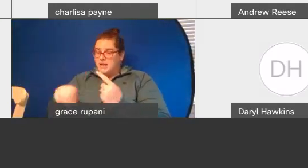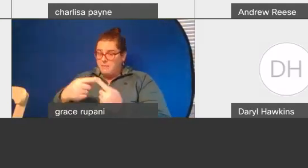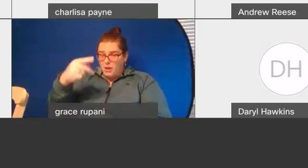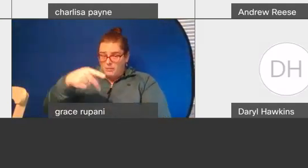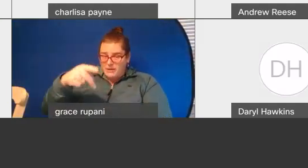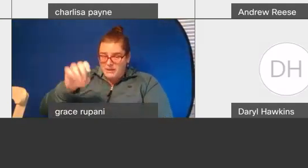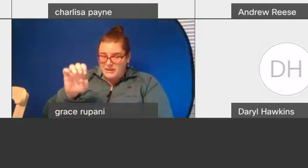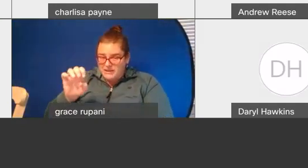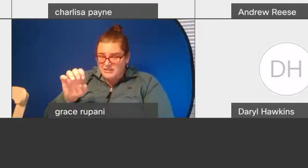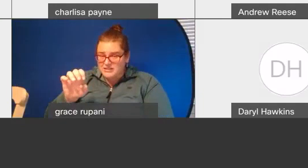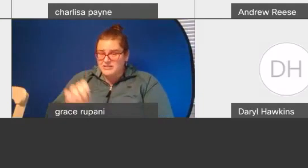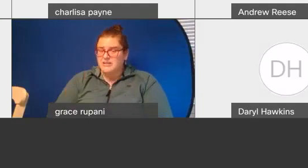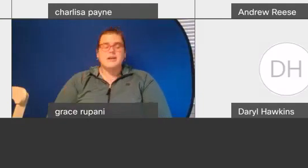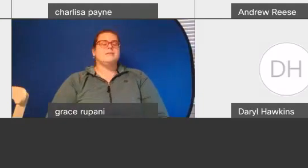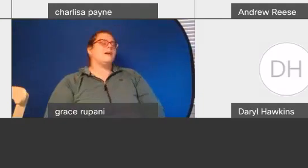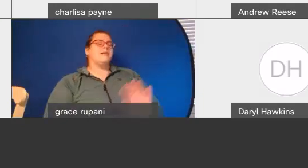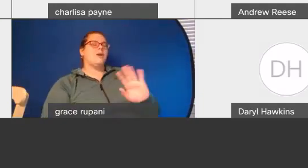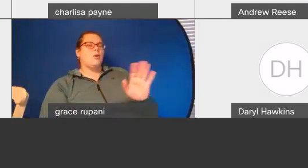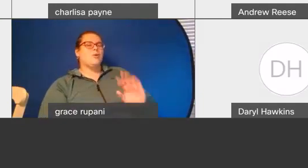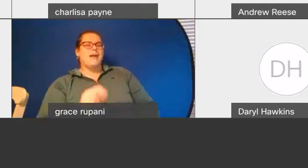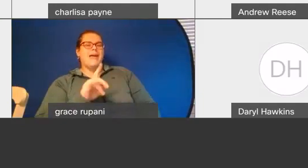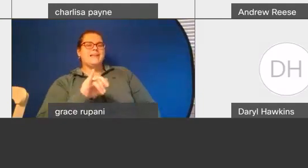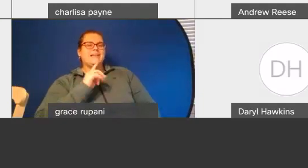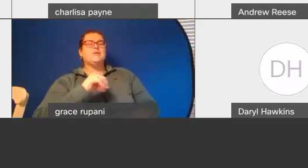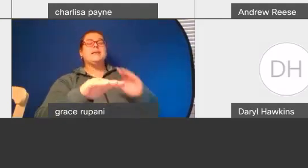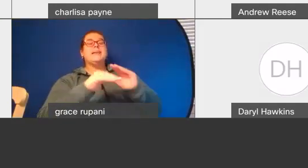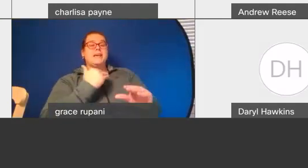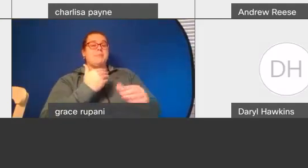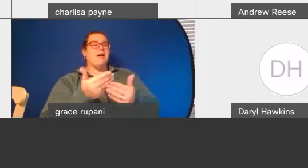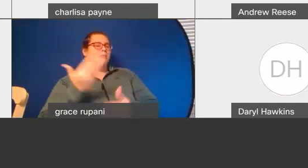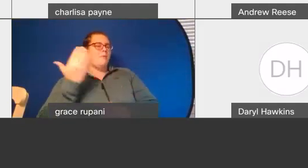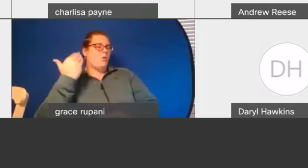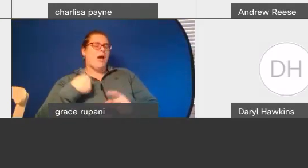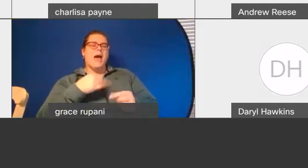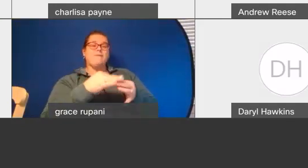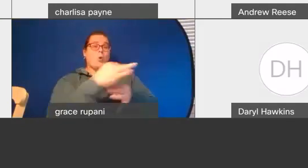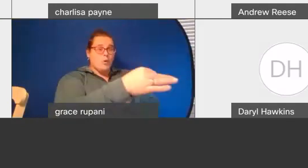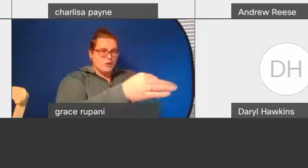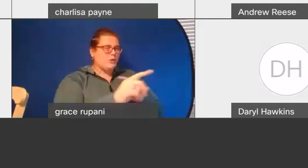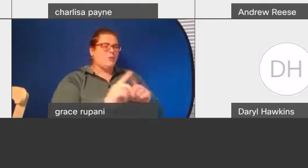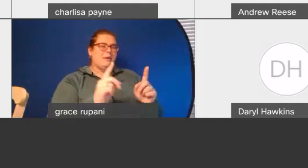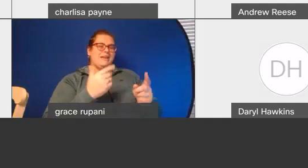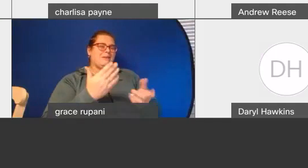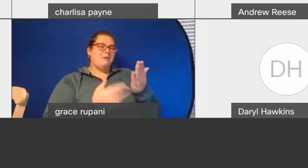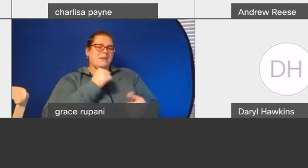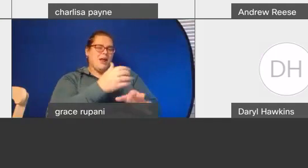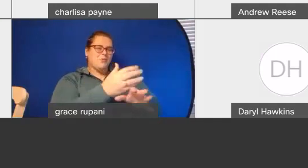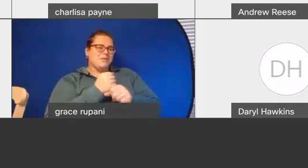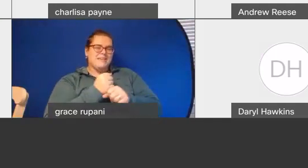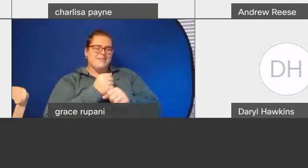was it was an email I got right before, and I great. forwarded it to you, but you might not Good. have seen because I forwarded it at